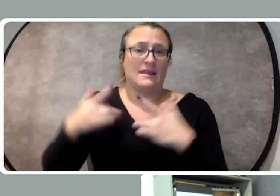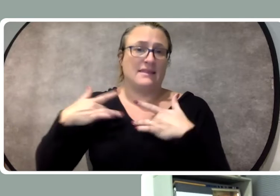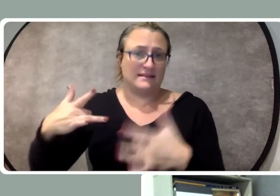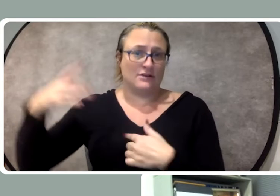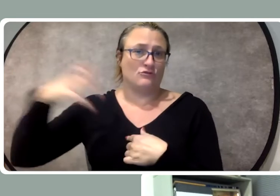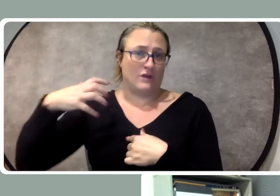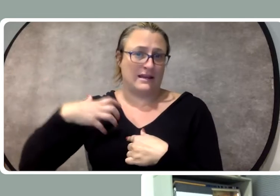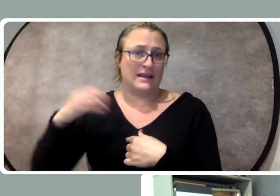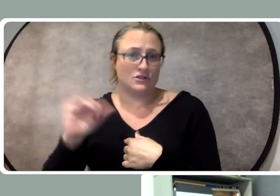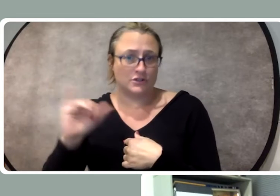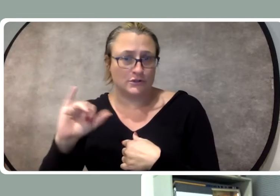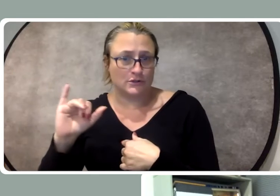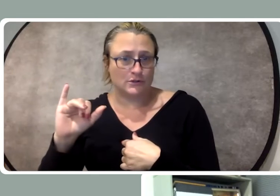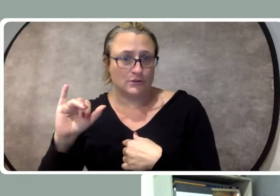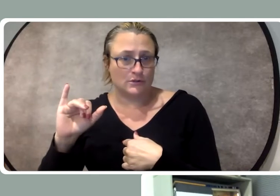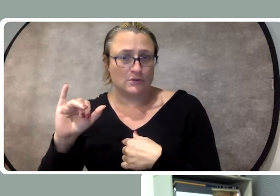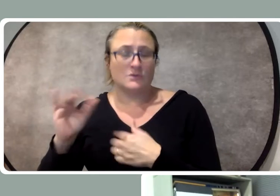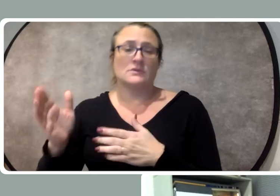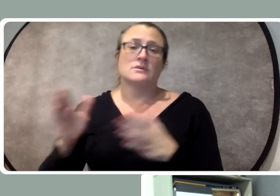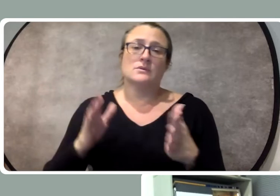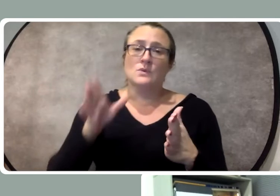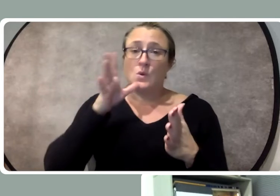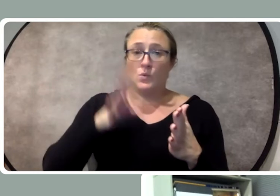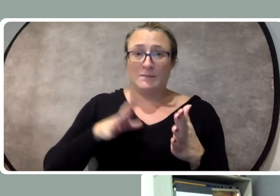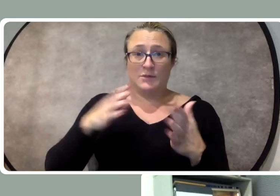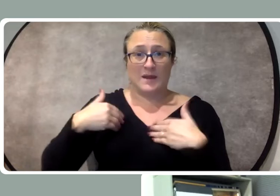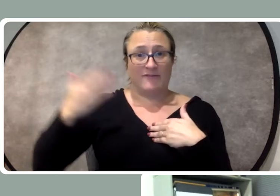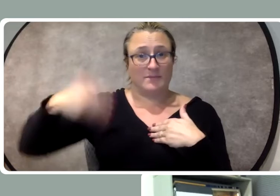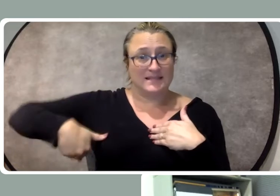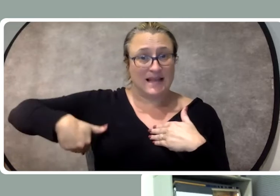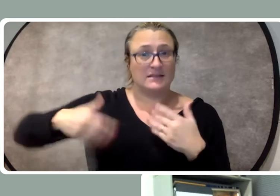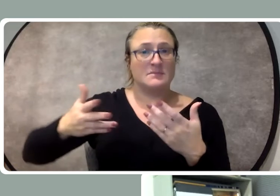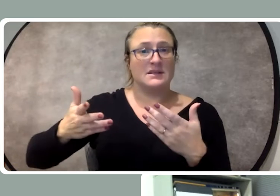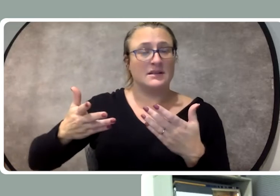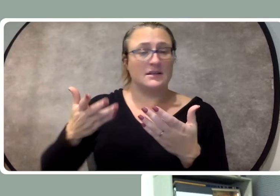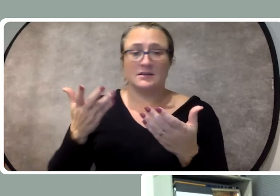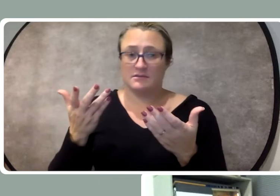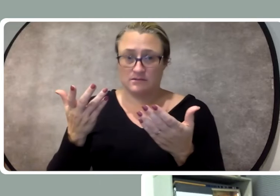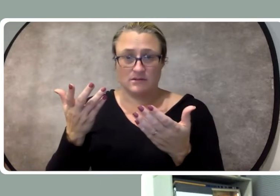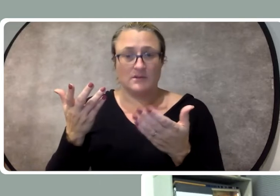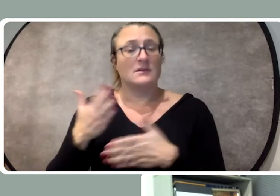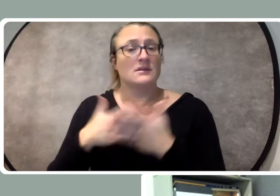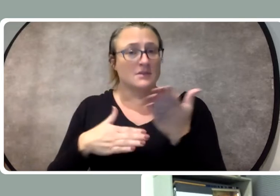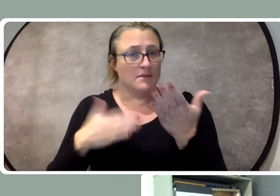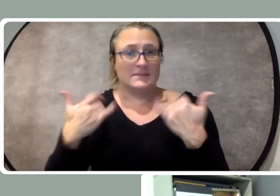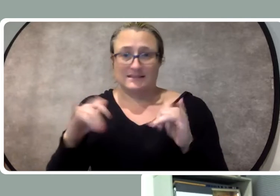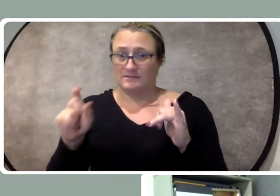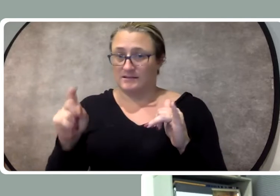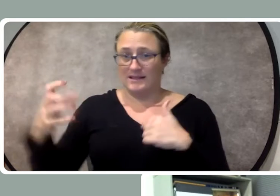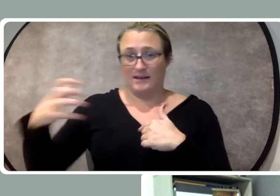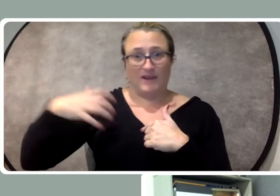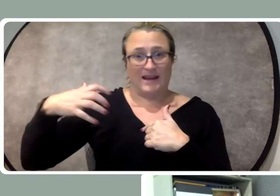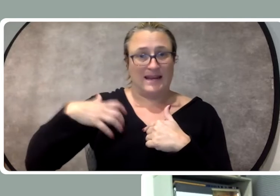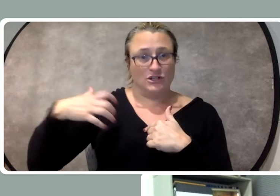radiation. And then for women who have mastectomies and remove the whole breast, some of them still need